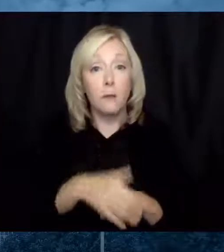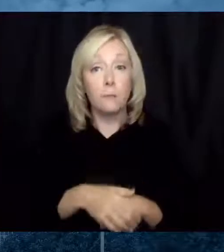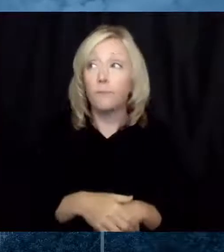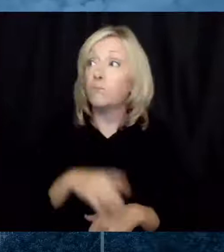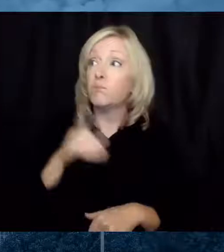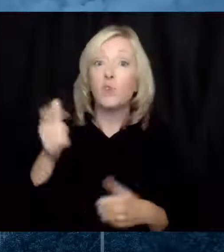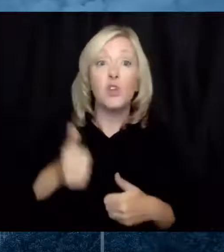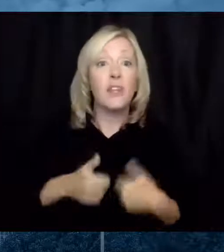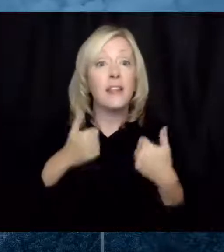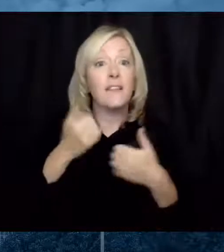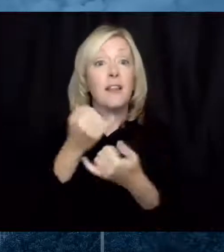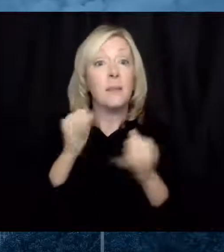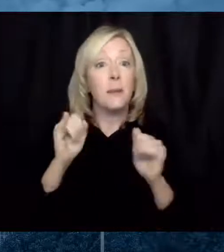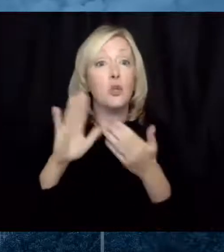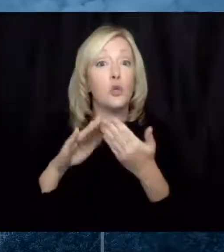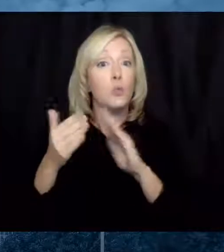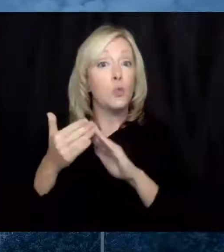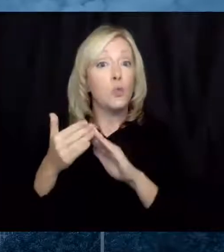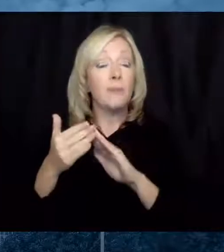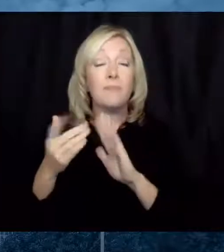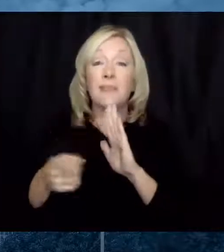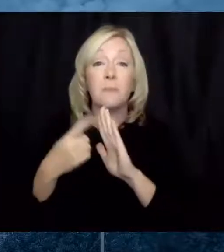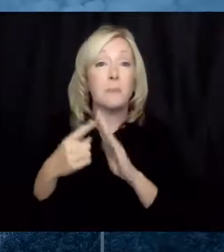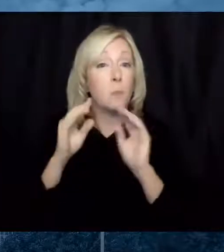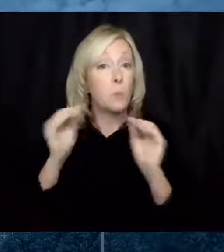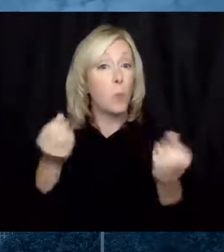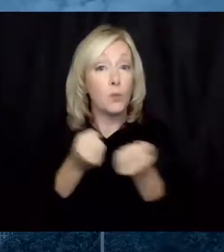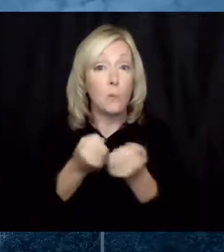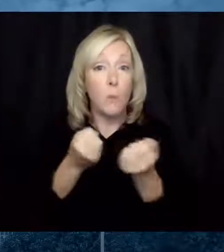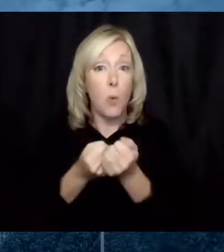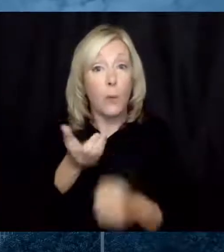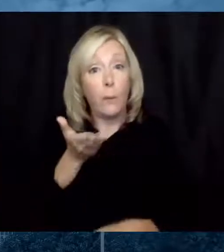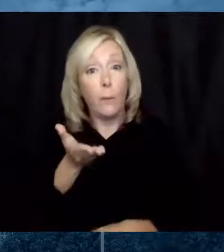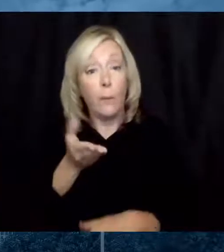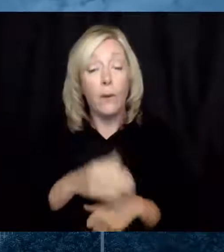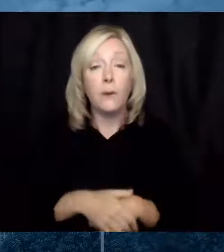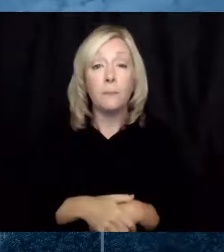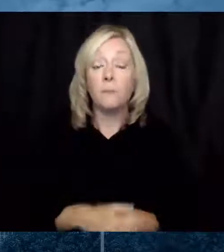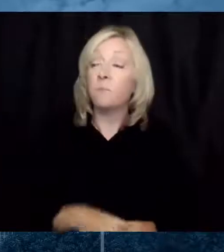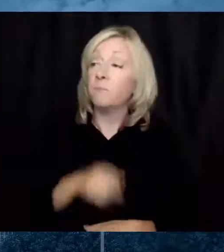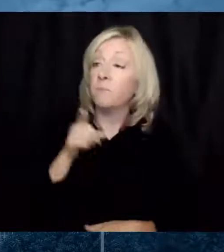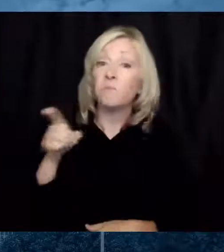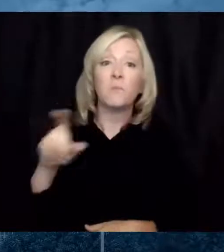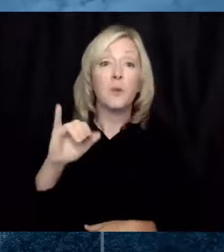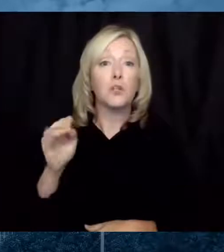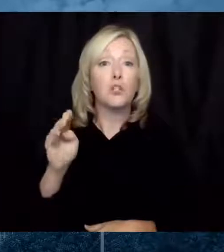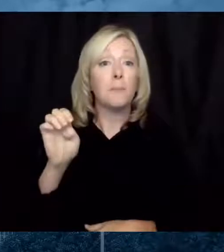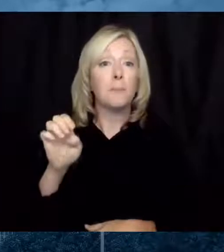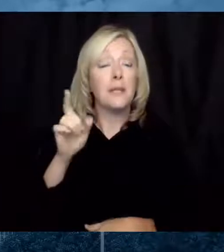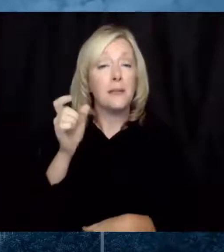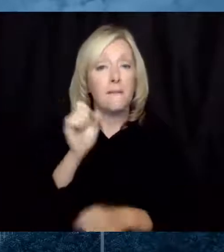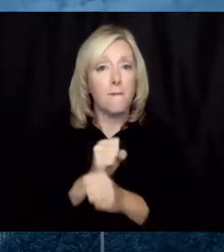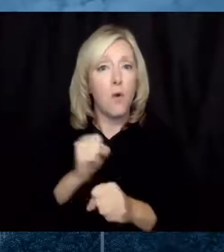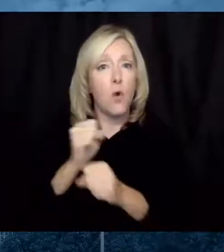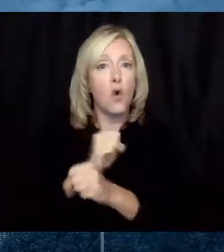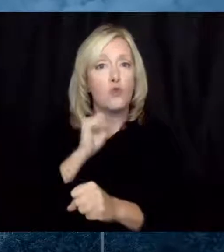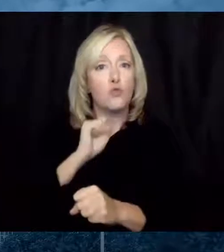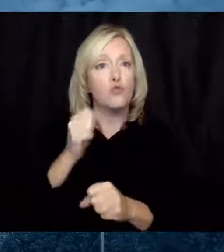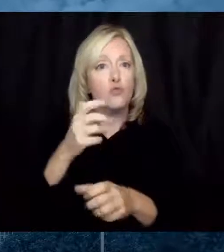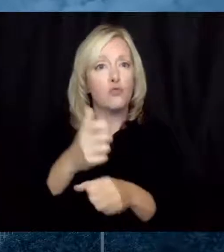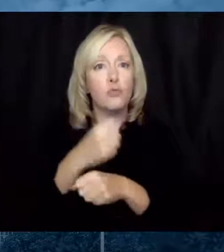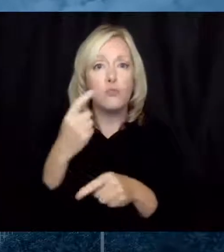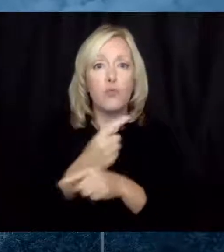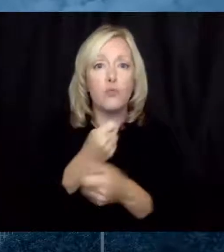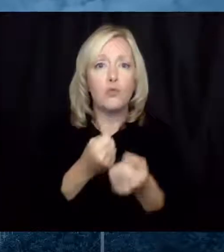always supported when she did that. She fought very hard for the support she needed. She